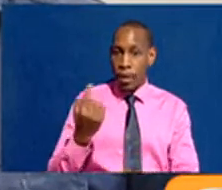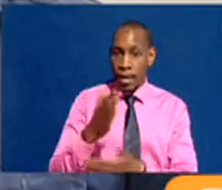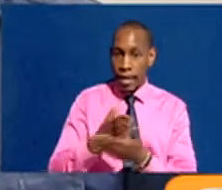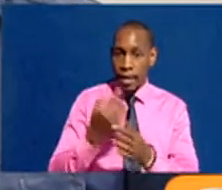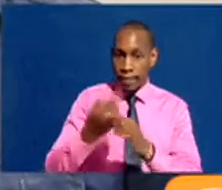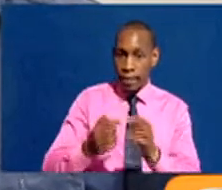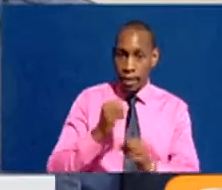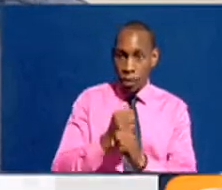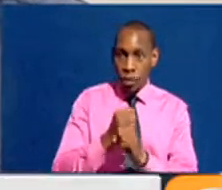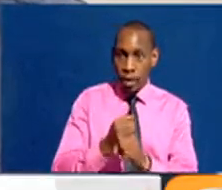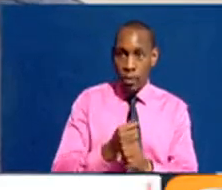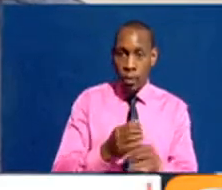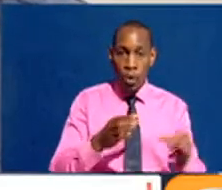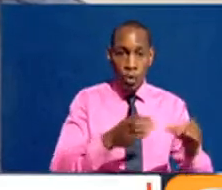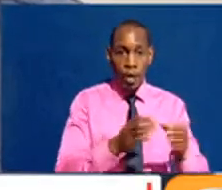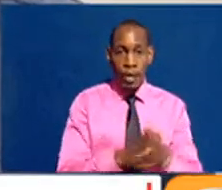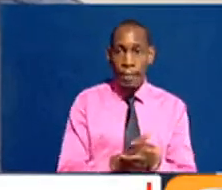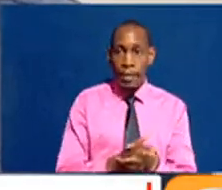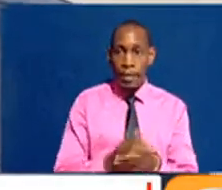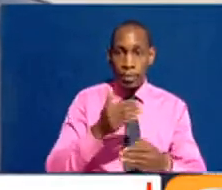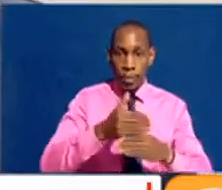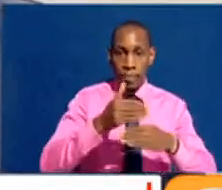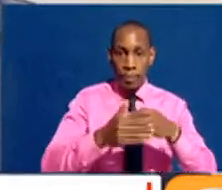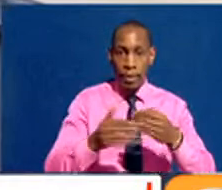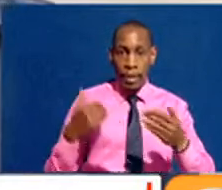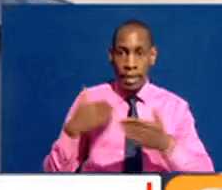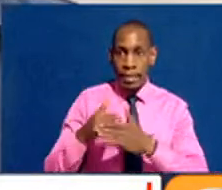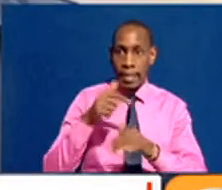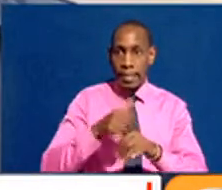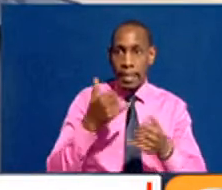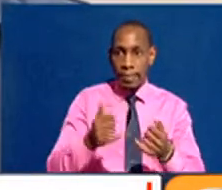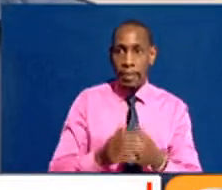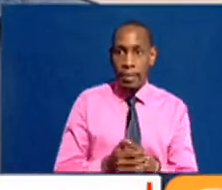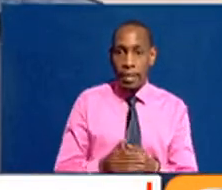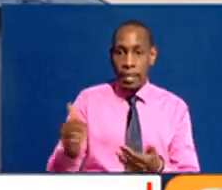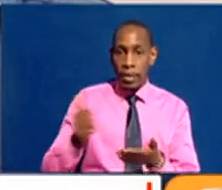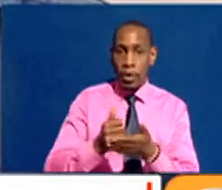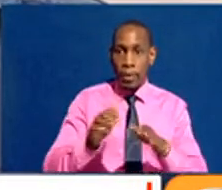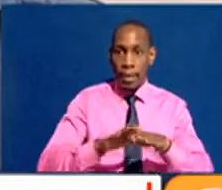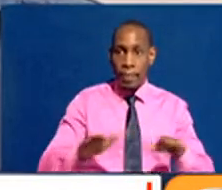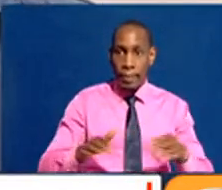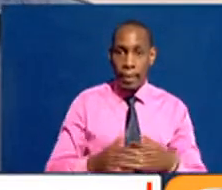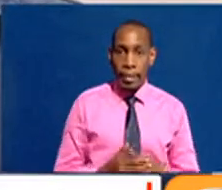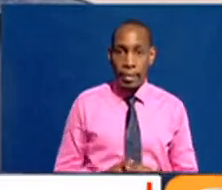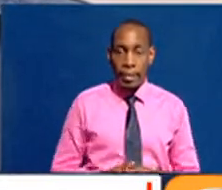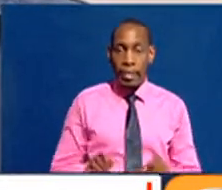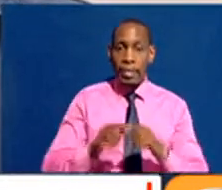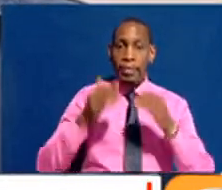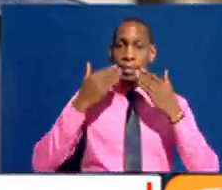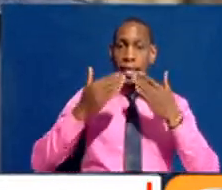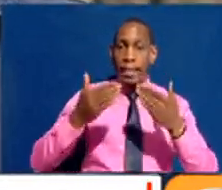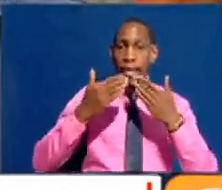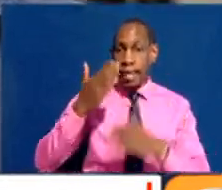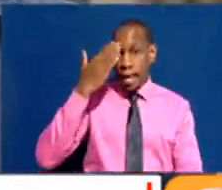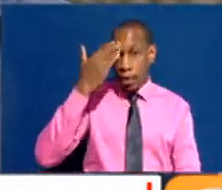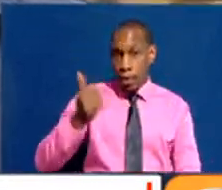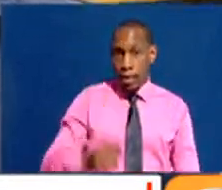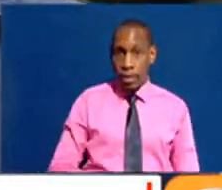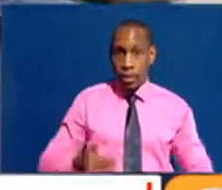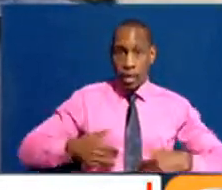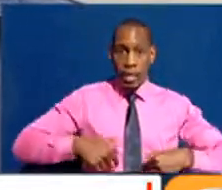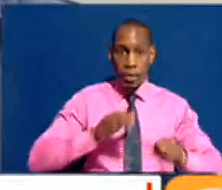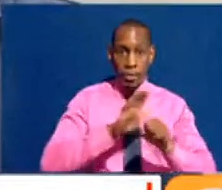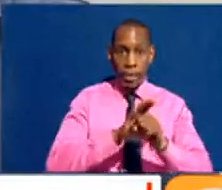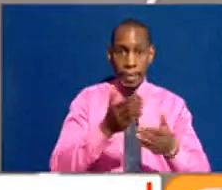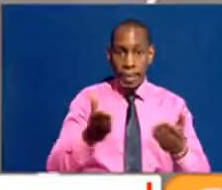kwa kufanya hii kampuni. Tangu tunajenga paka sahi niko permanent. na nashukuru kwa sababu hata kuna vijana wengi